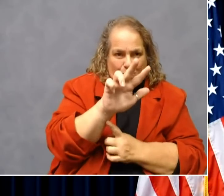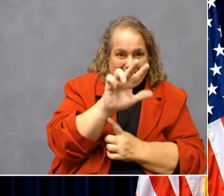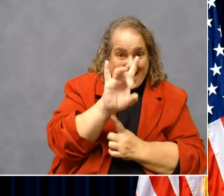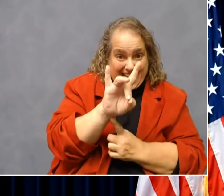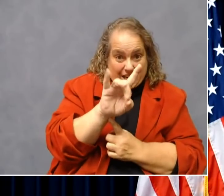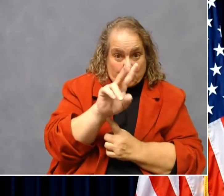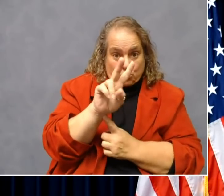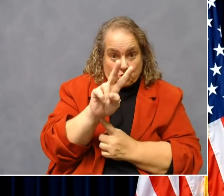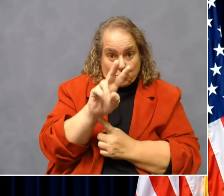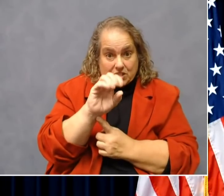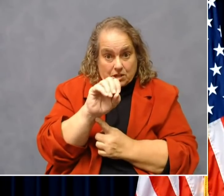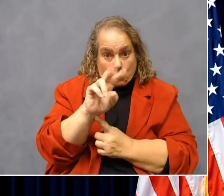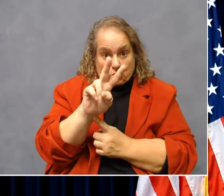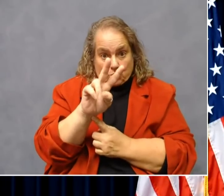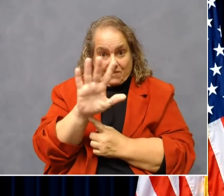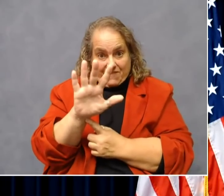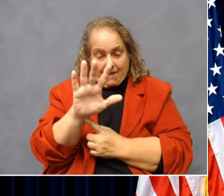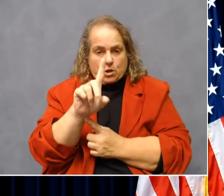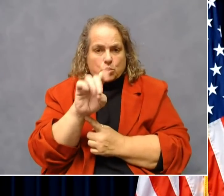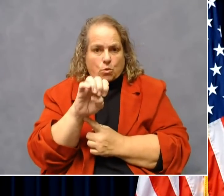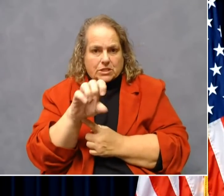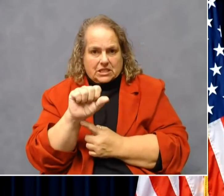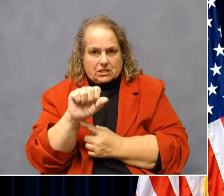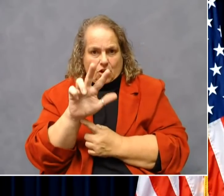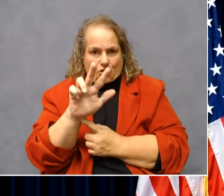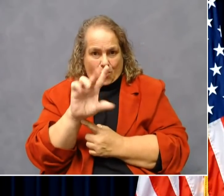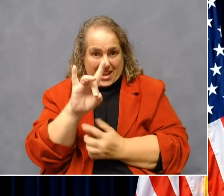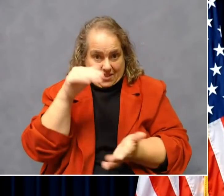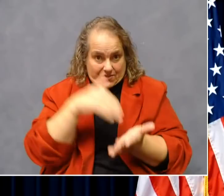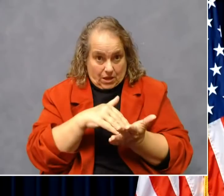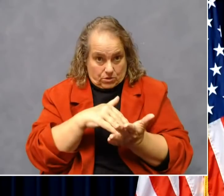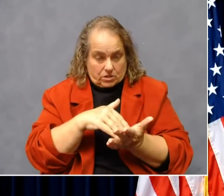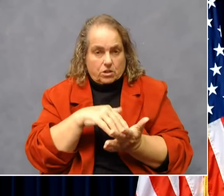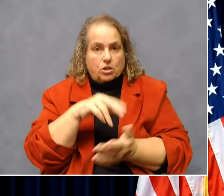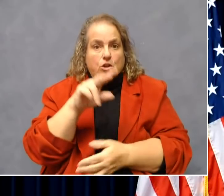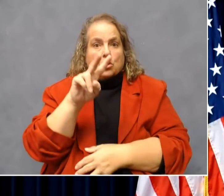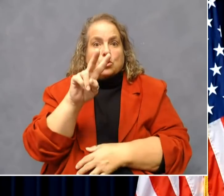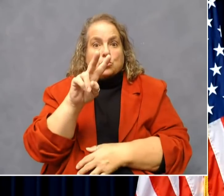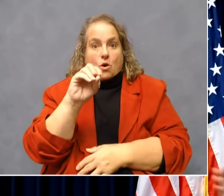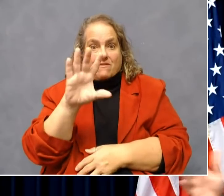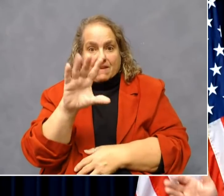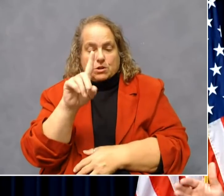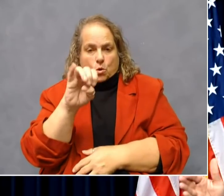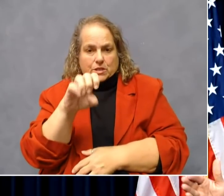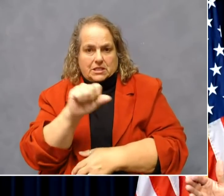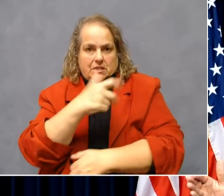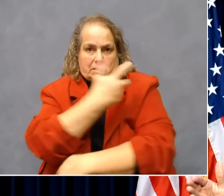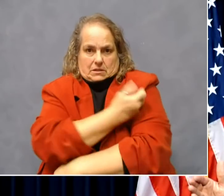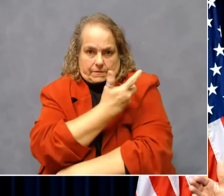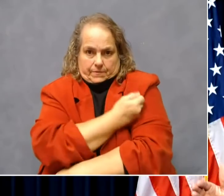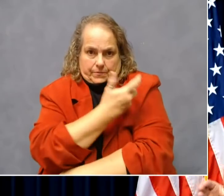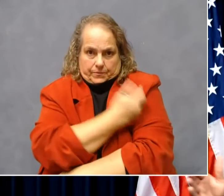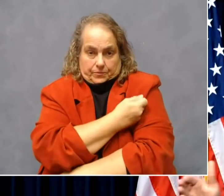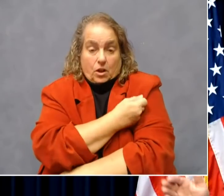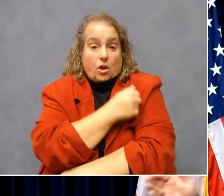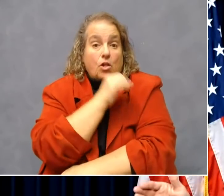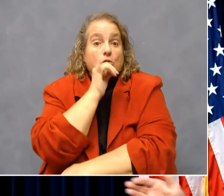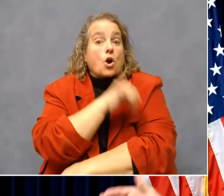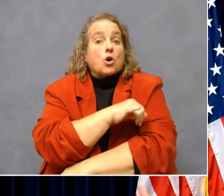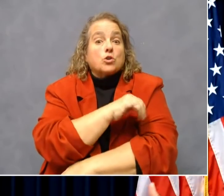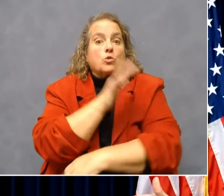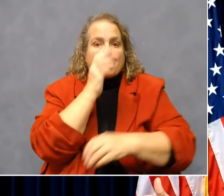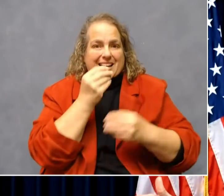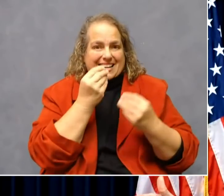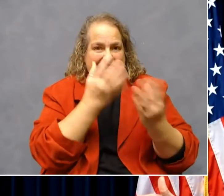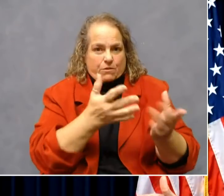38025 doses. So, and those will be provided to